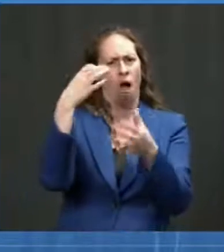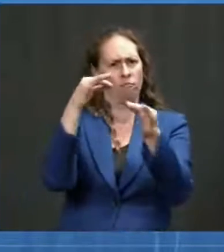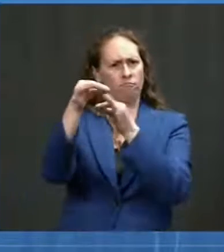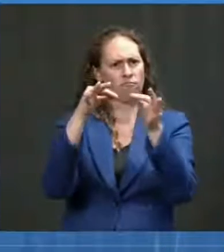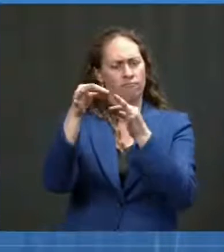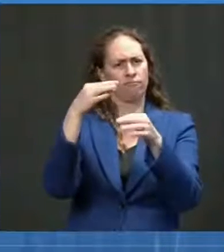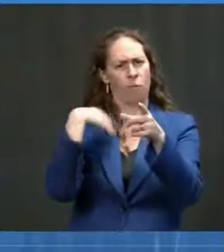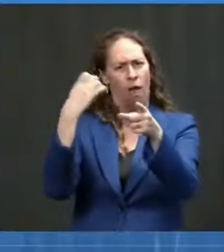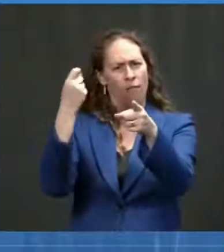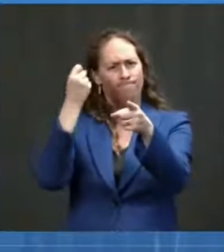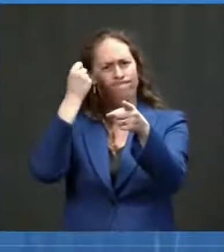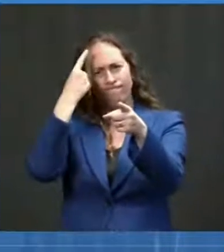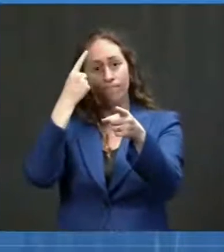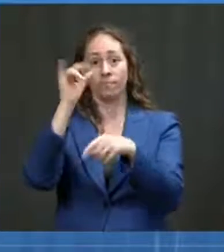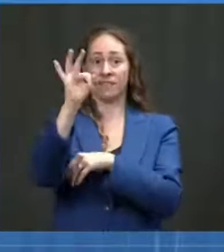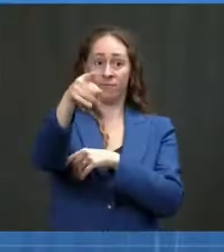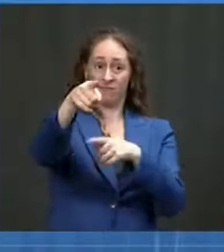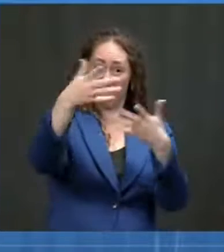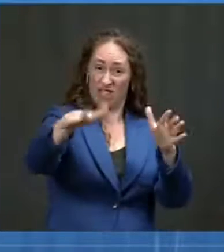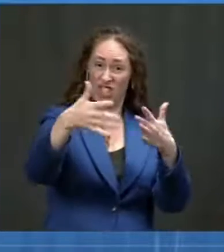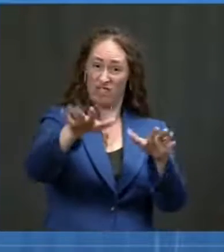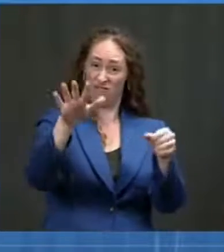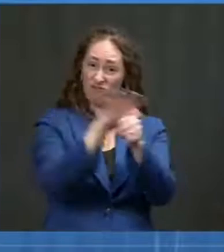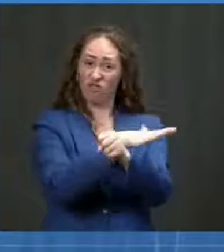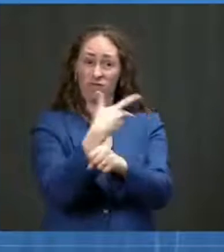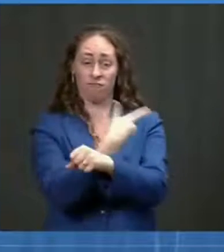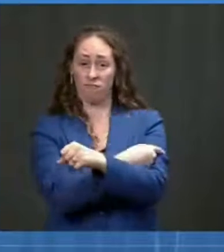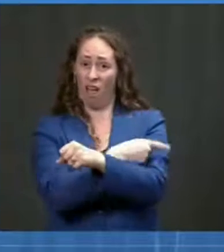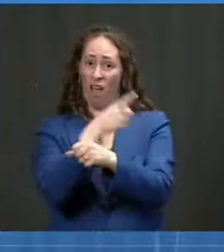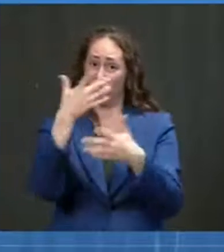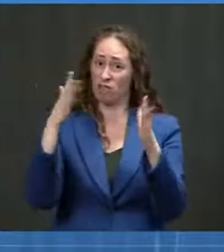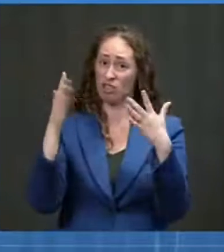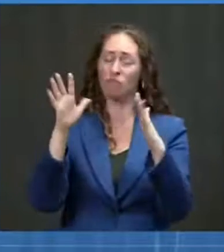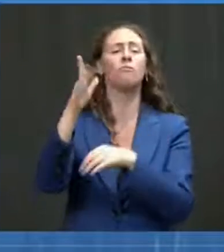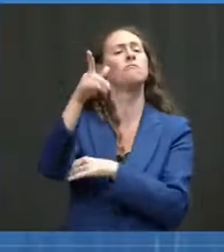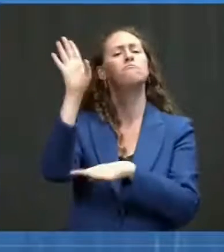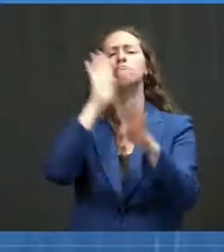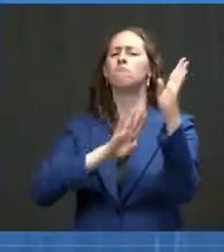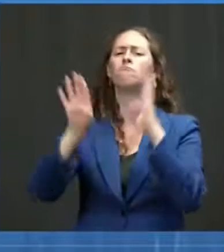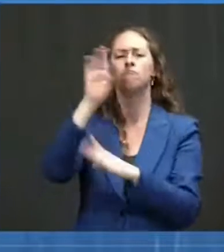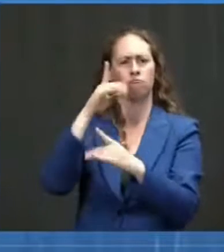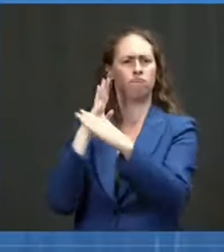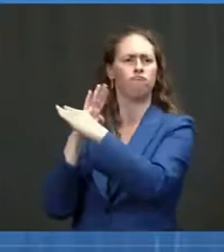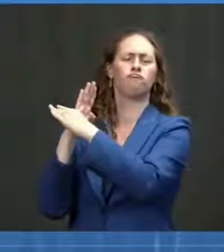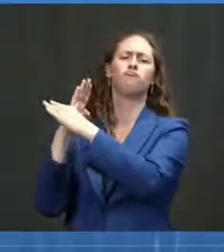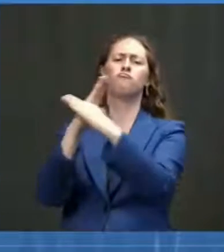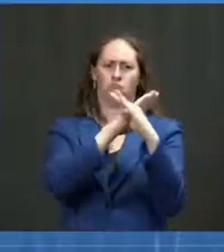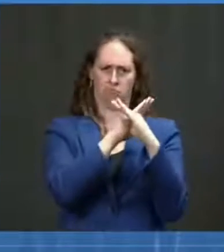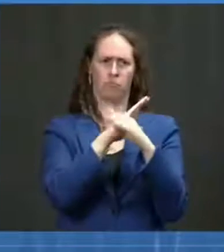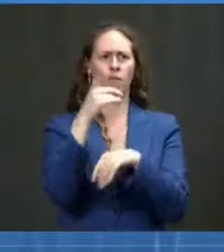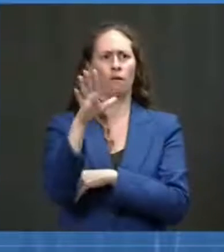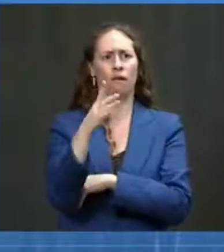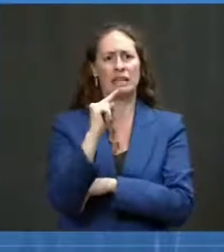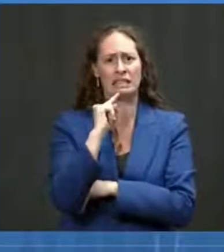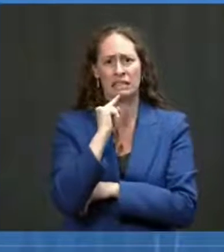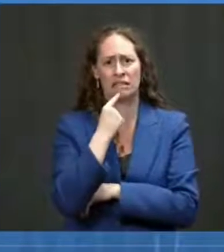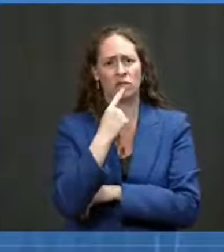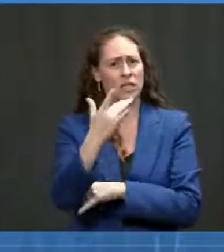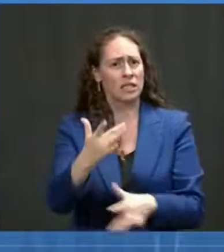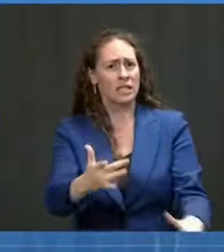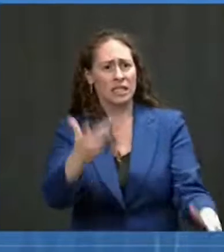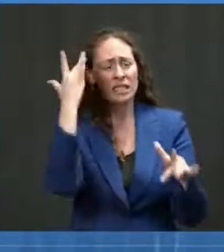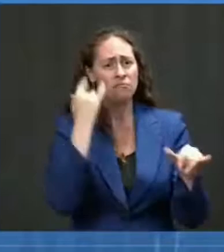you still have a high degree of protection from the worst outcomes of COVID-19, severe disease, hospitalization, and